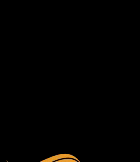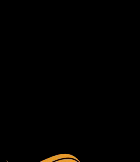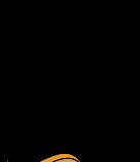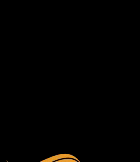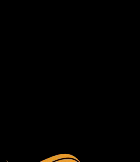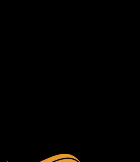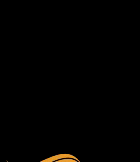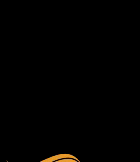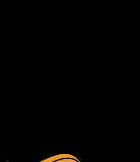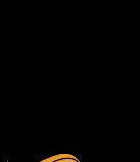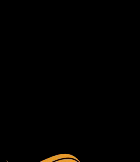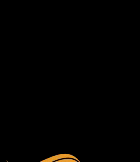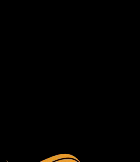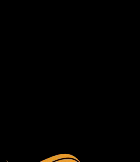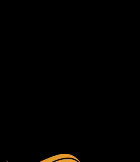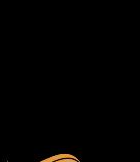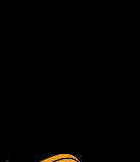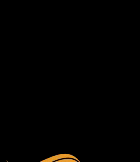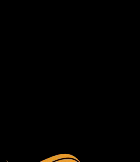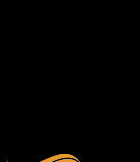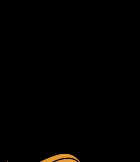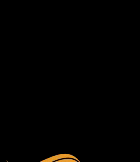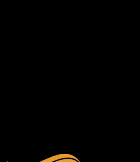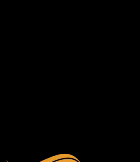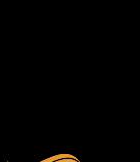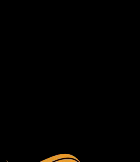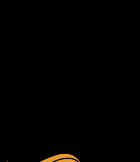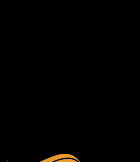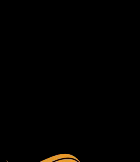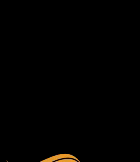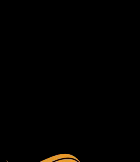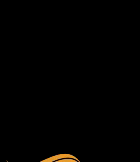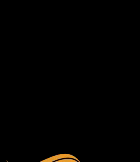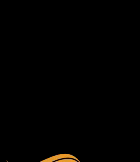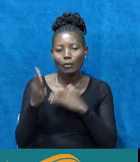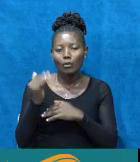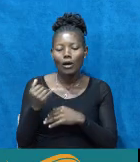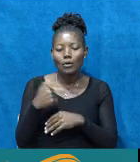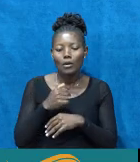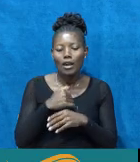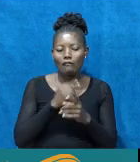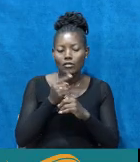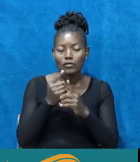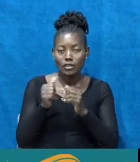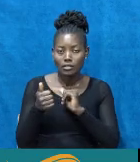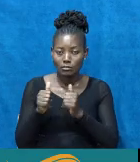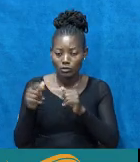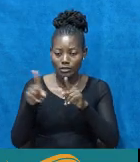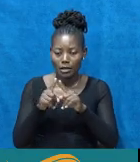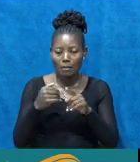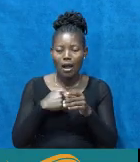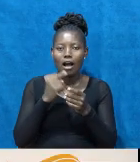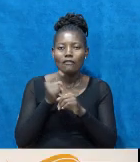and sport-specific protocol, because various sports will have different... Yes, thank